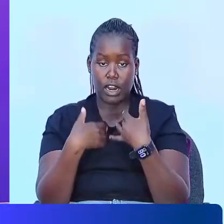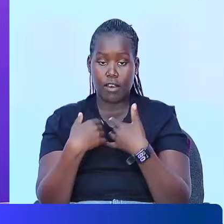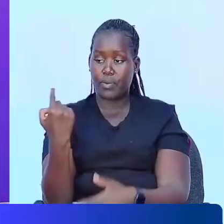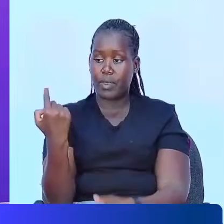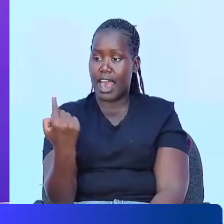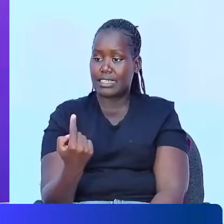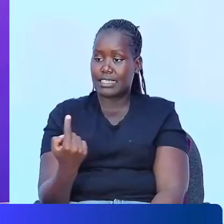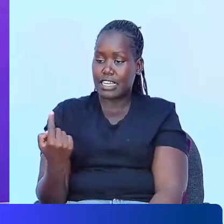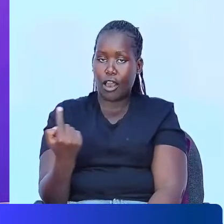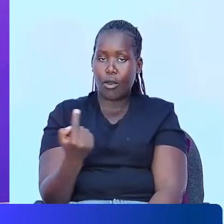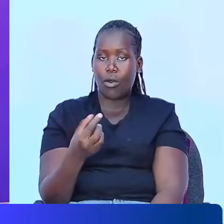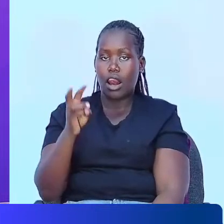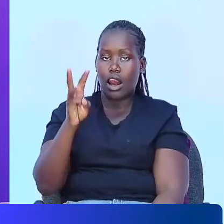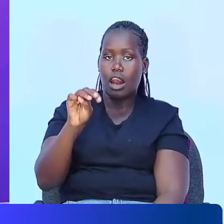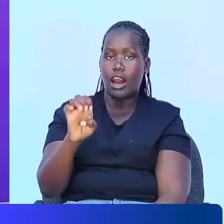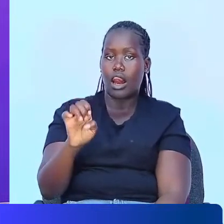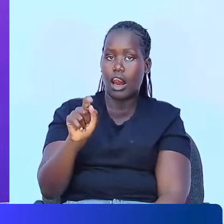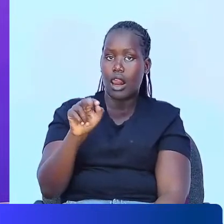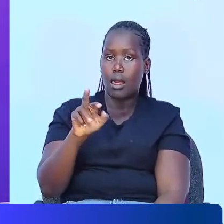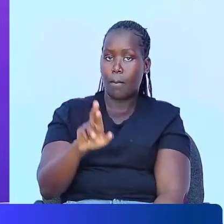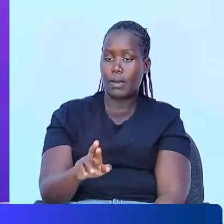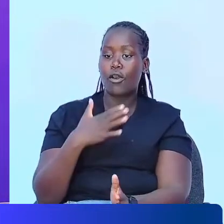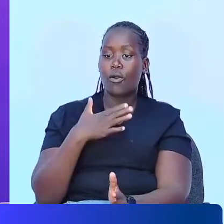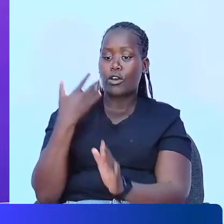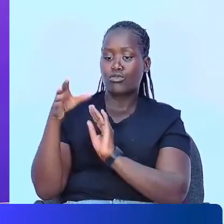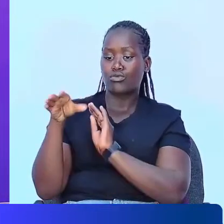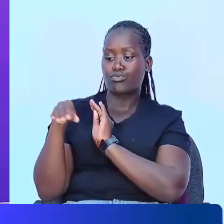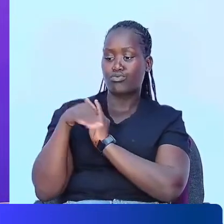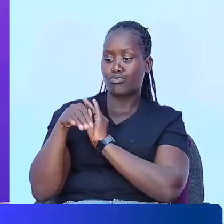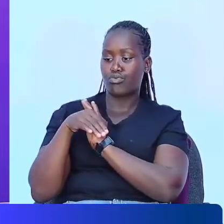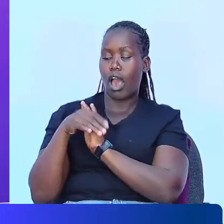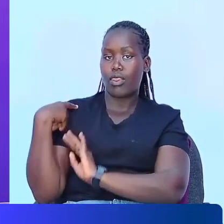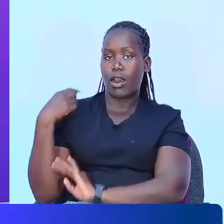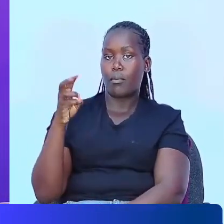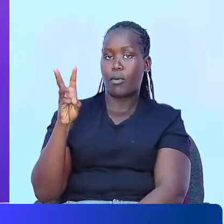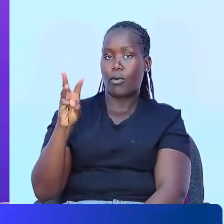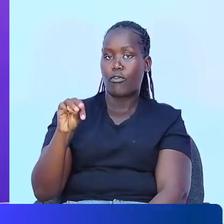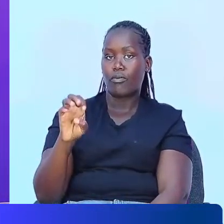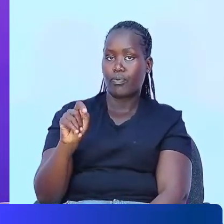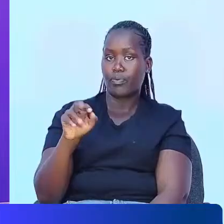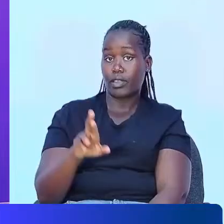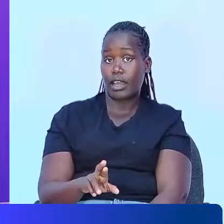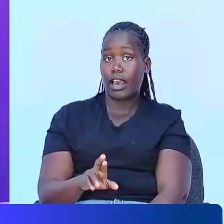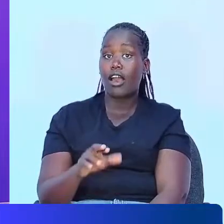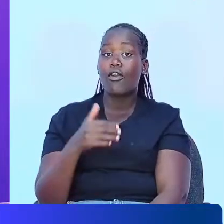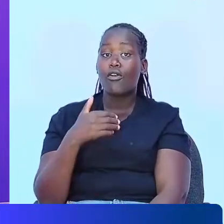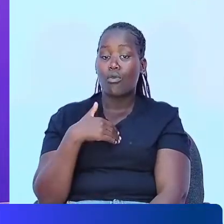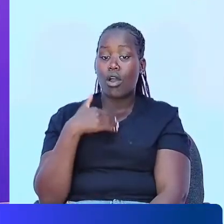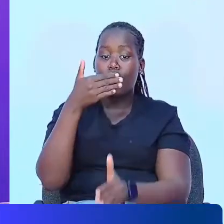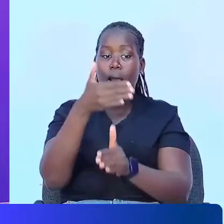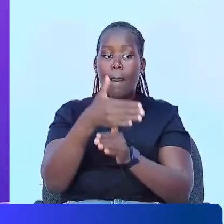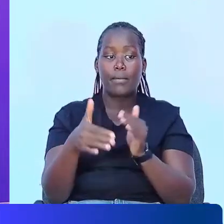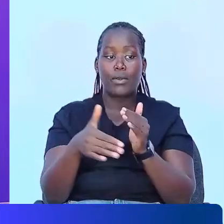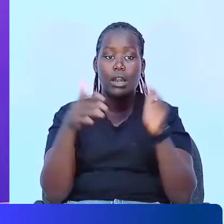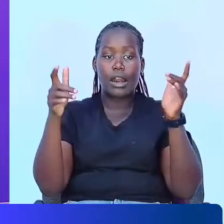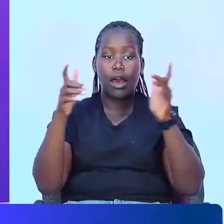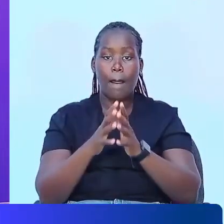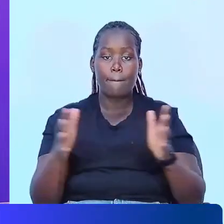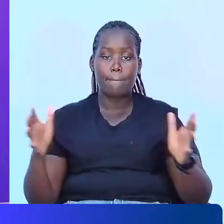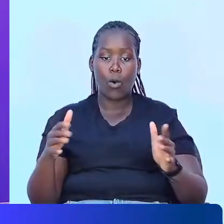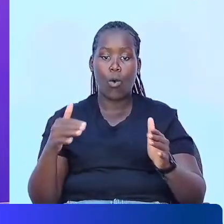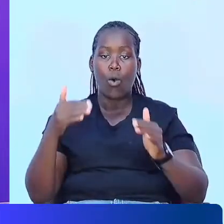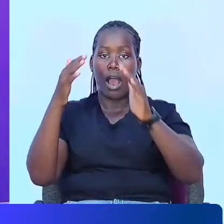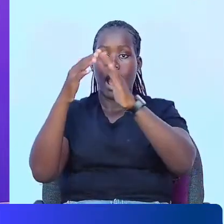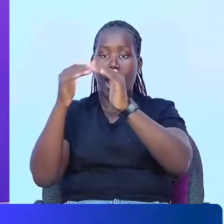meter and you want to increase the number of meters, you have built more houses. So instead of